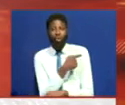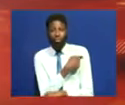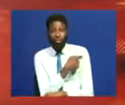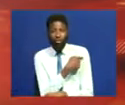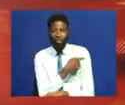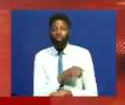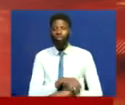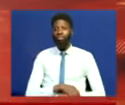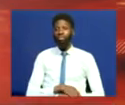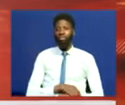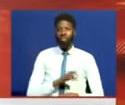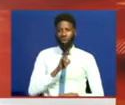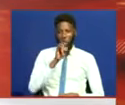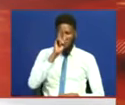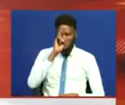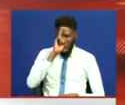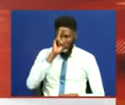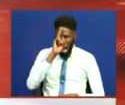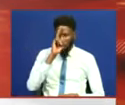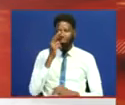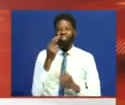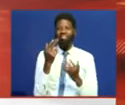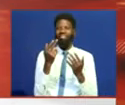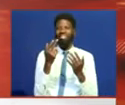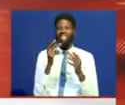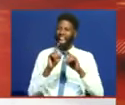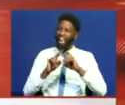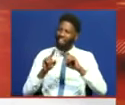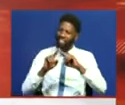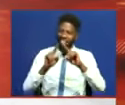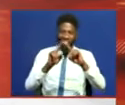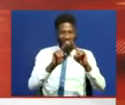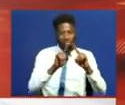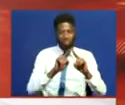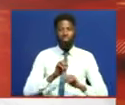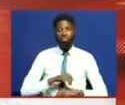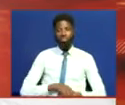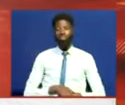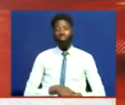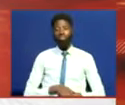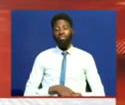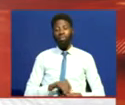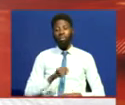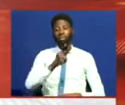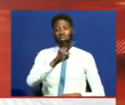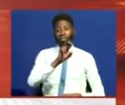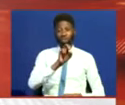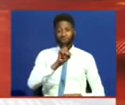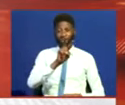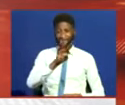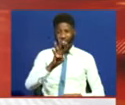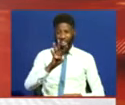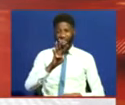this, as I talk to you, this is something that is going to be rolled out 2024, so that we are able to